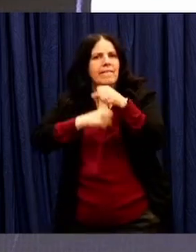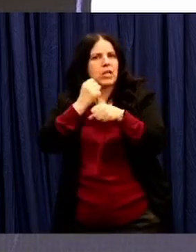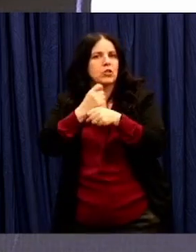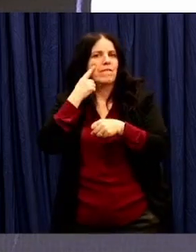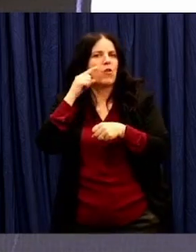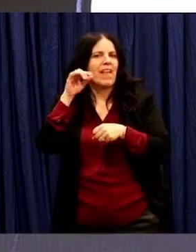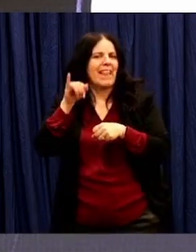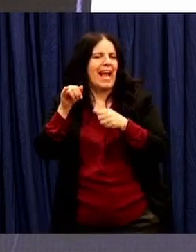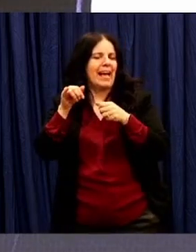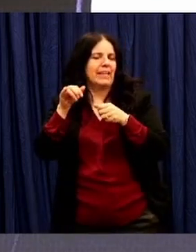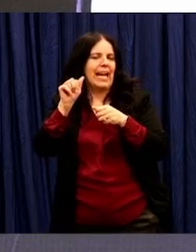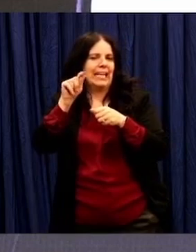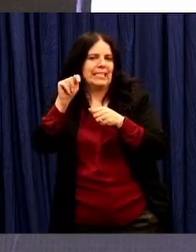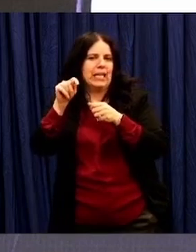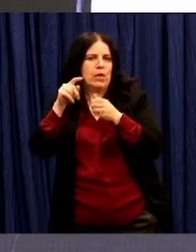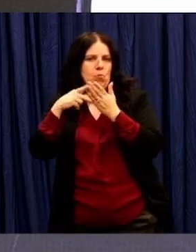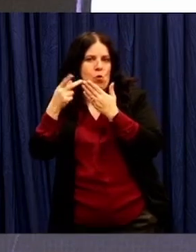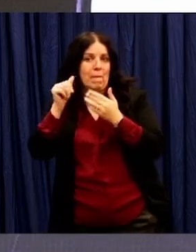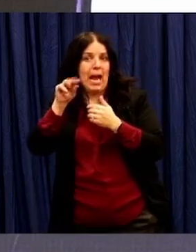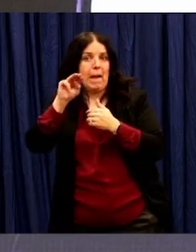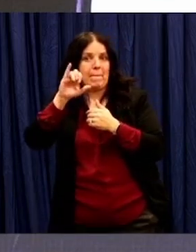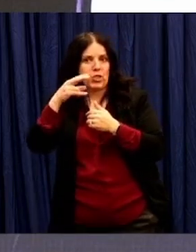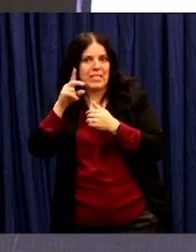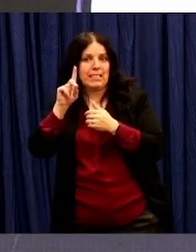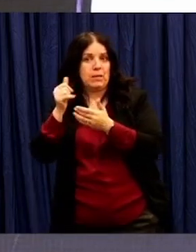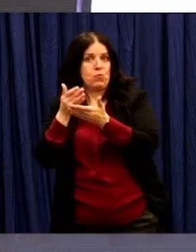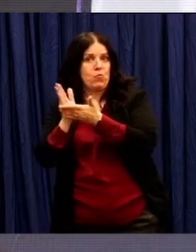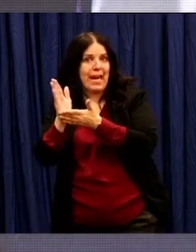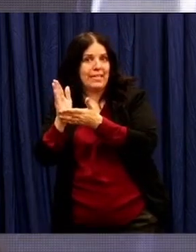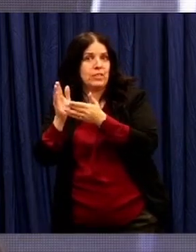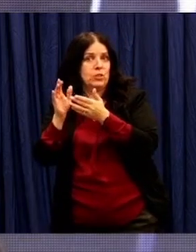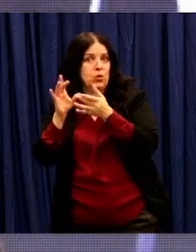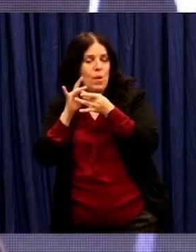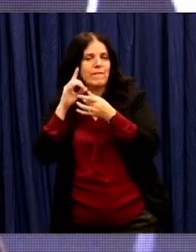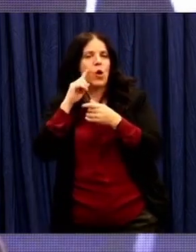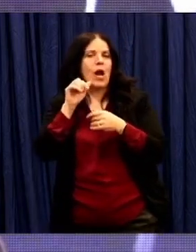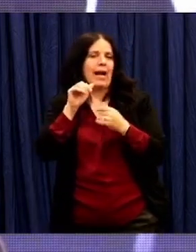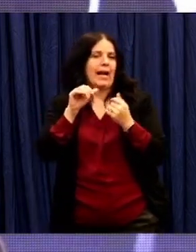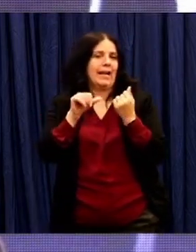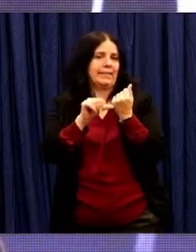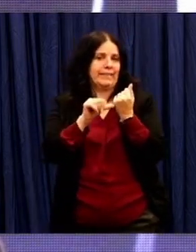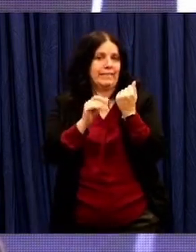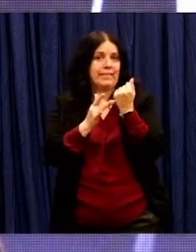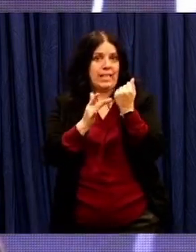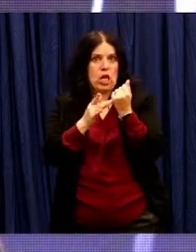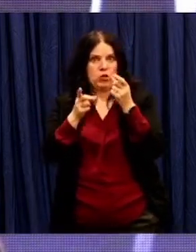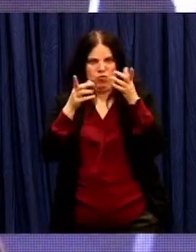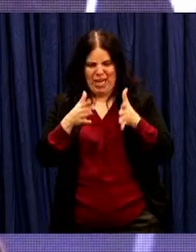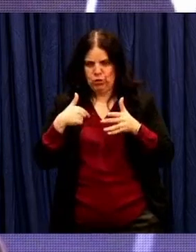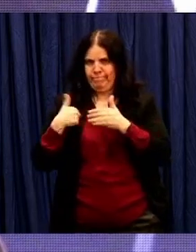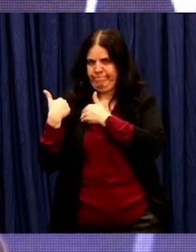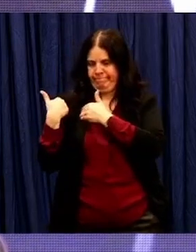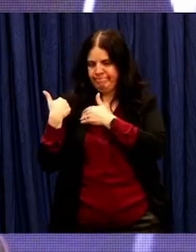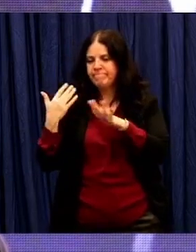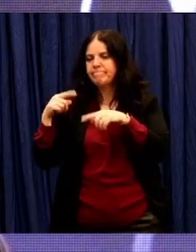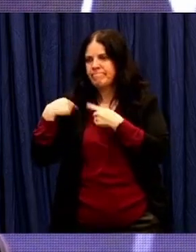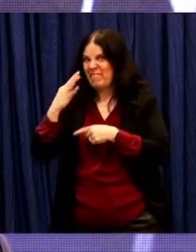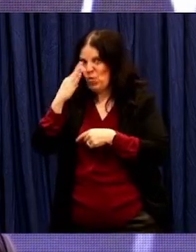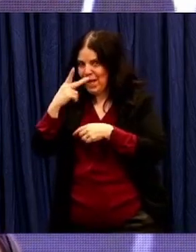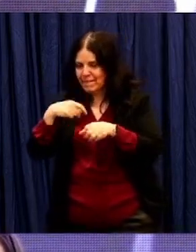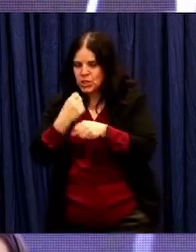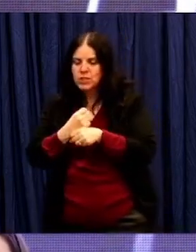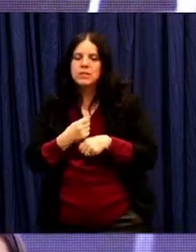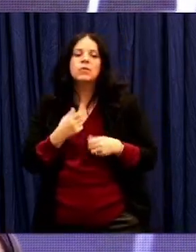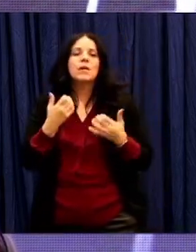AT program at Michigan Disability Rights Coalition. And so that is where I'm going to focus